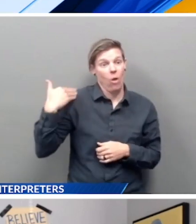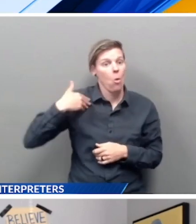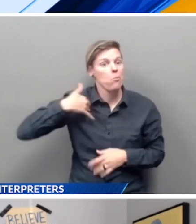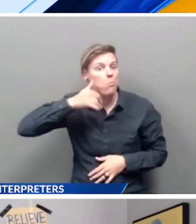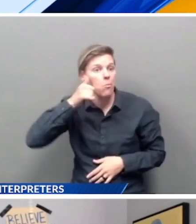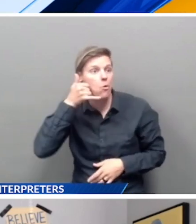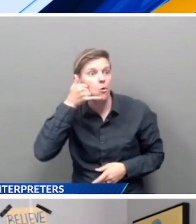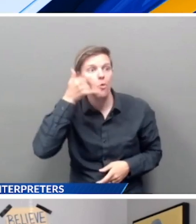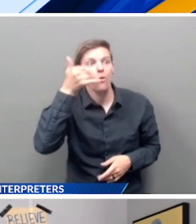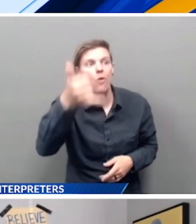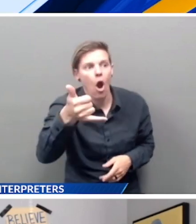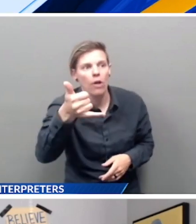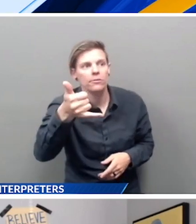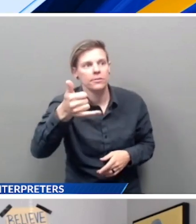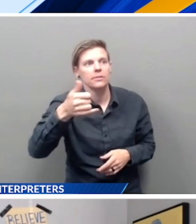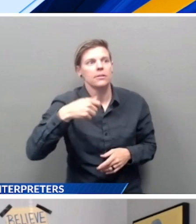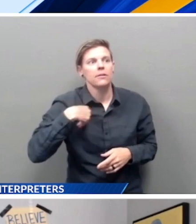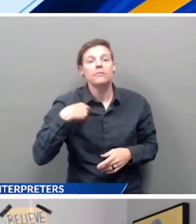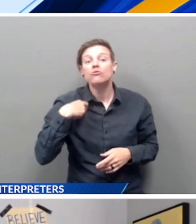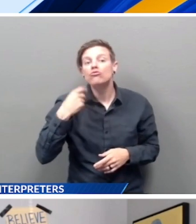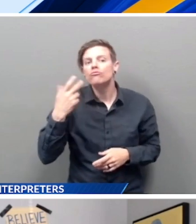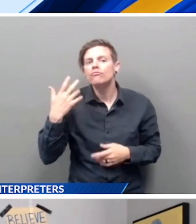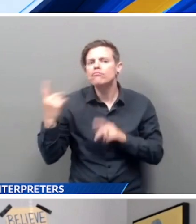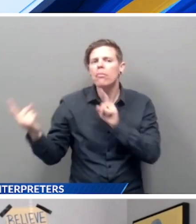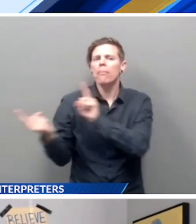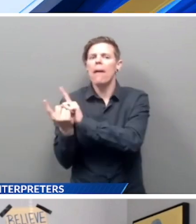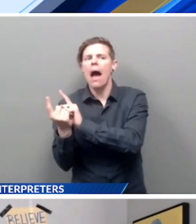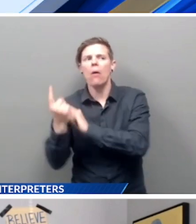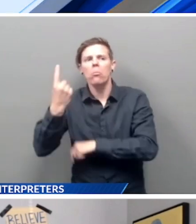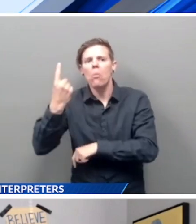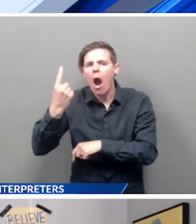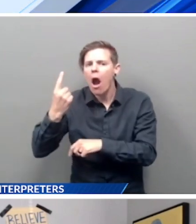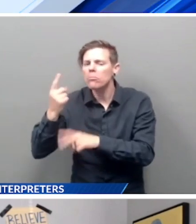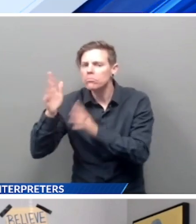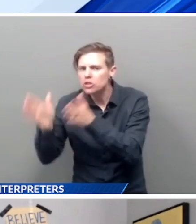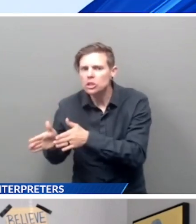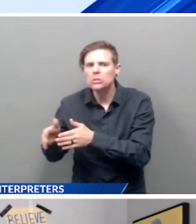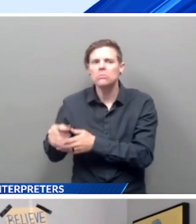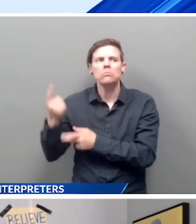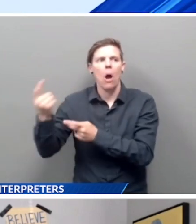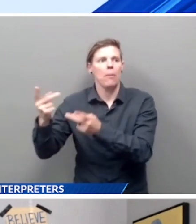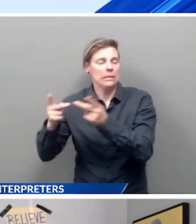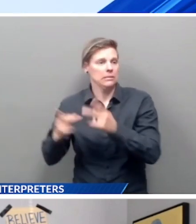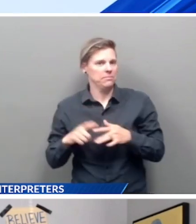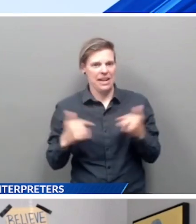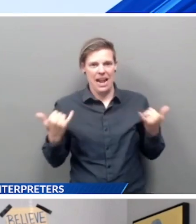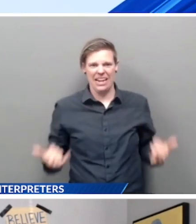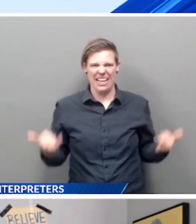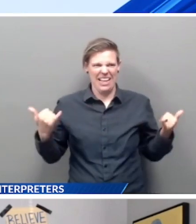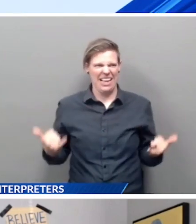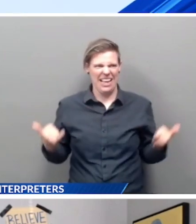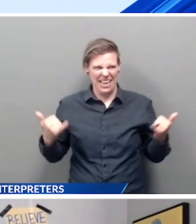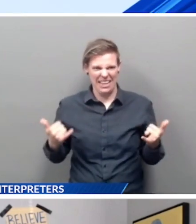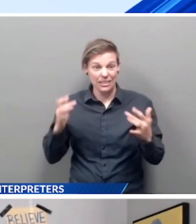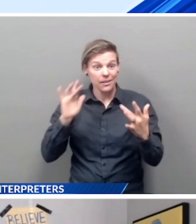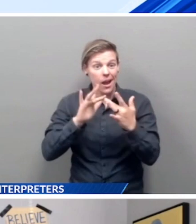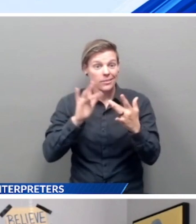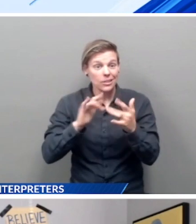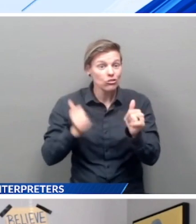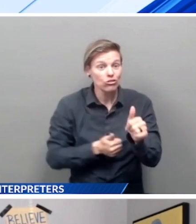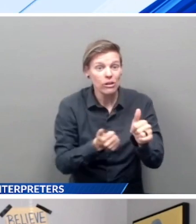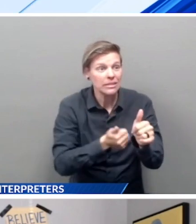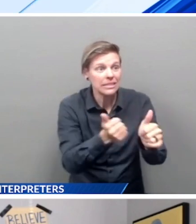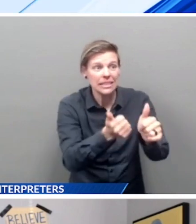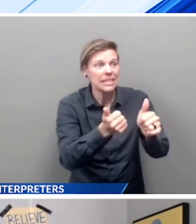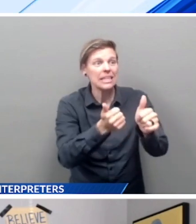one person and went one place. And now, you know, my summary of the contact tracing data, which is very unsophisticated, and Christine can correct